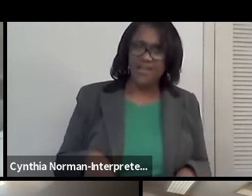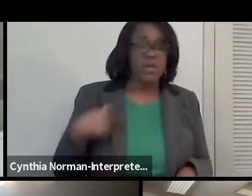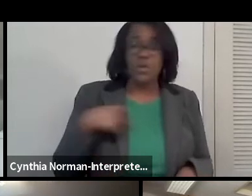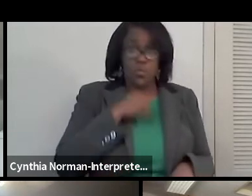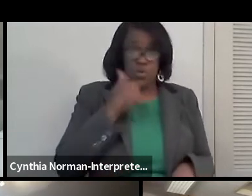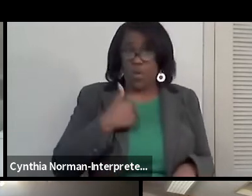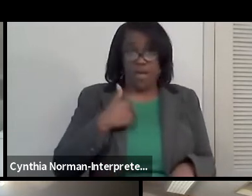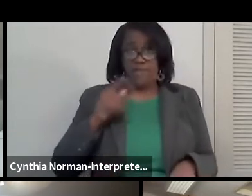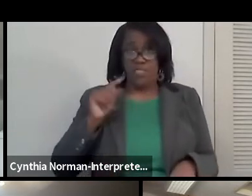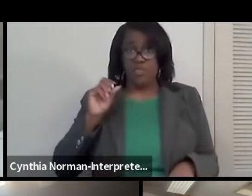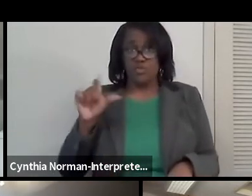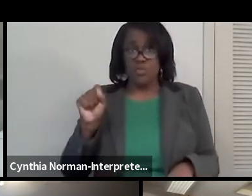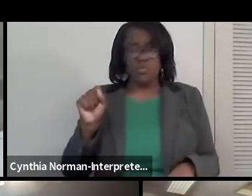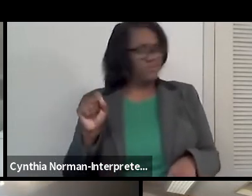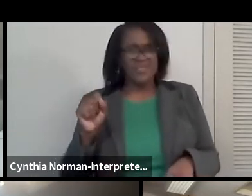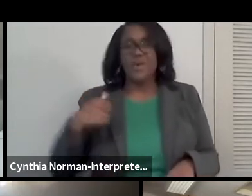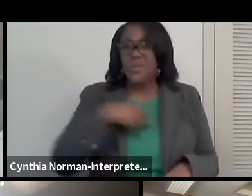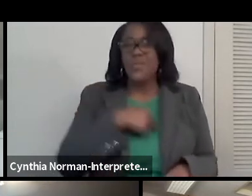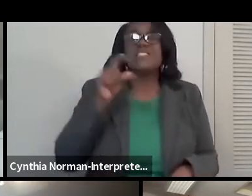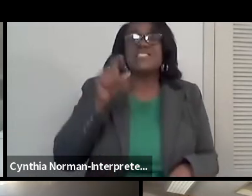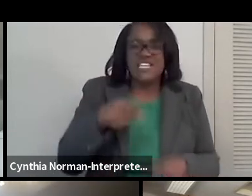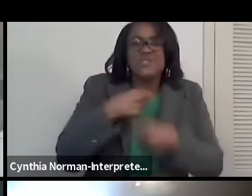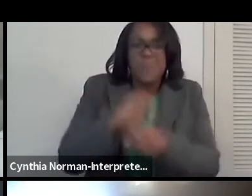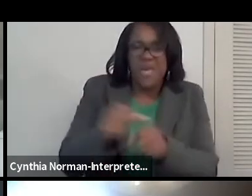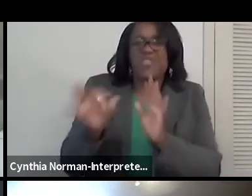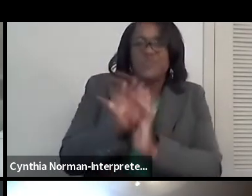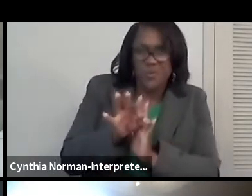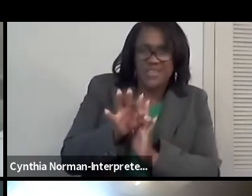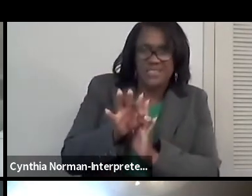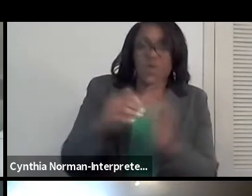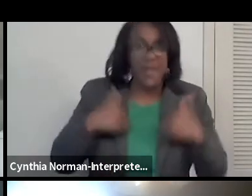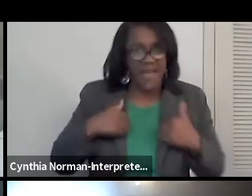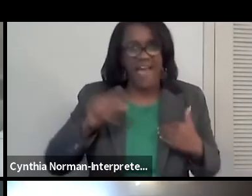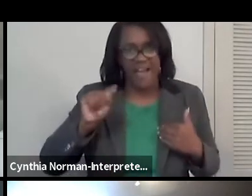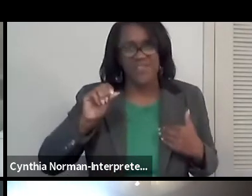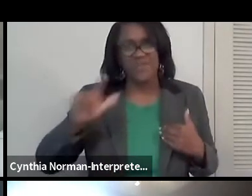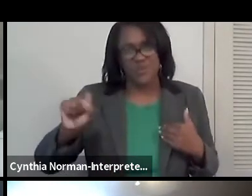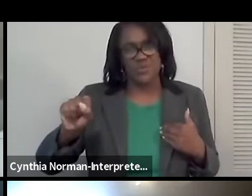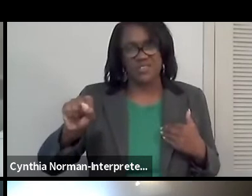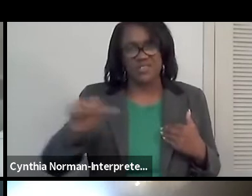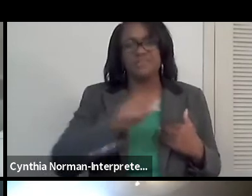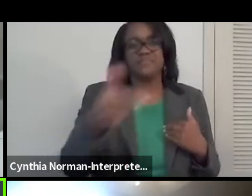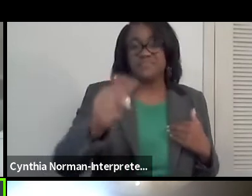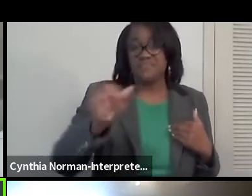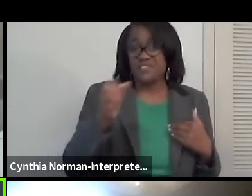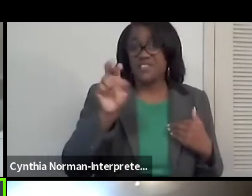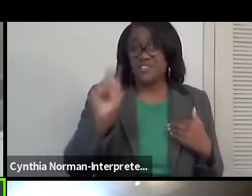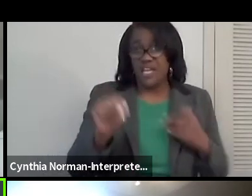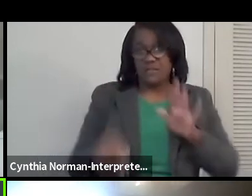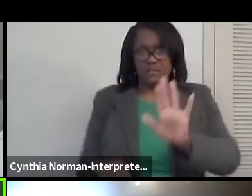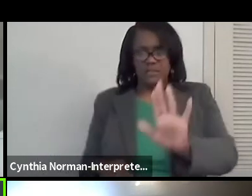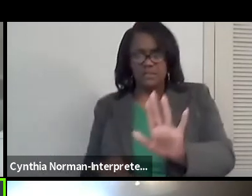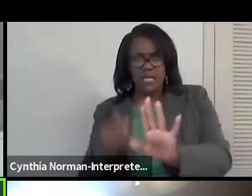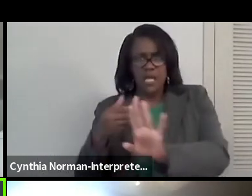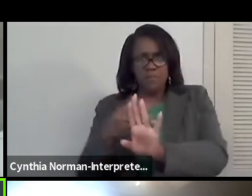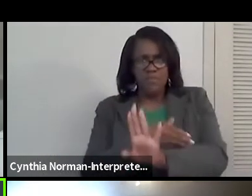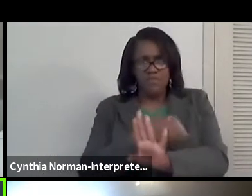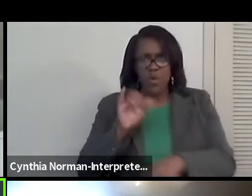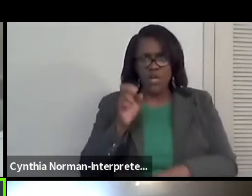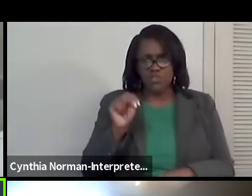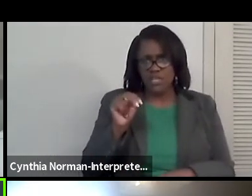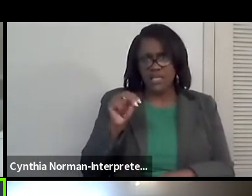tools. We just need to make the choice to do so. Pass it over to Jen. Actually, before Jen goes,